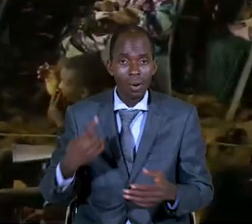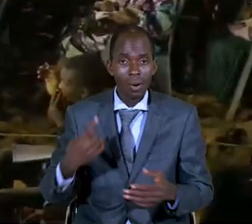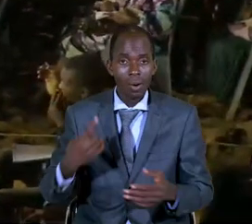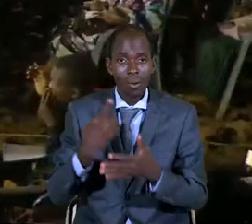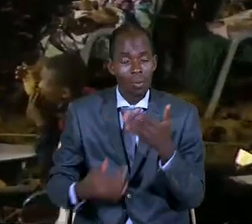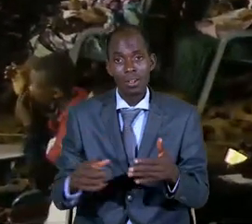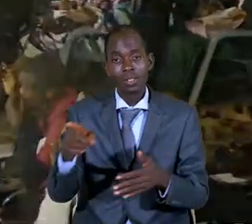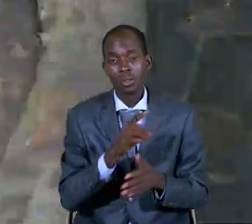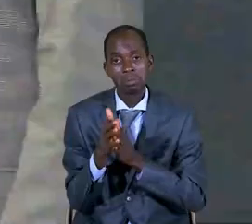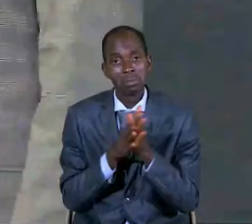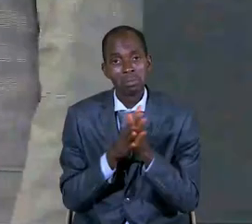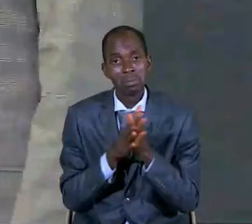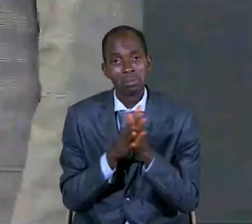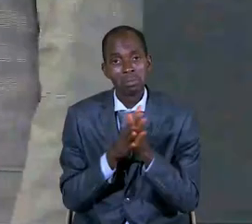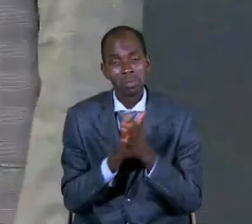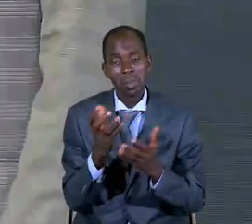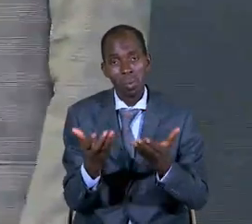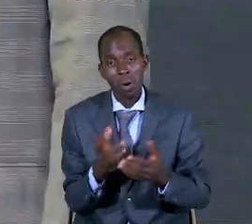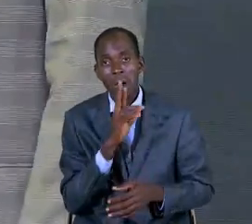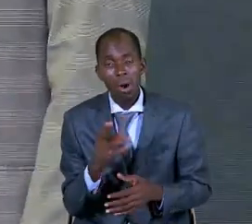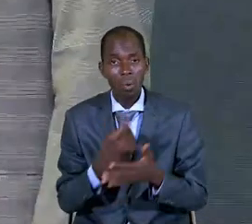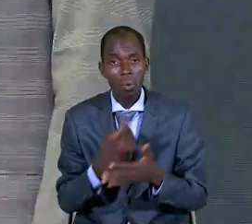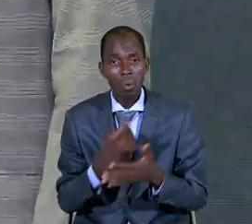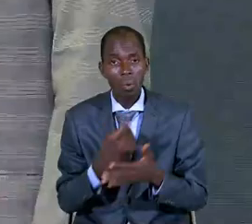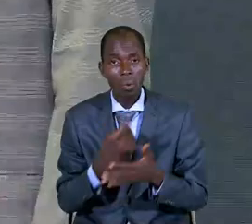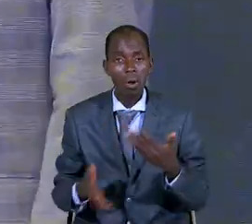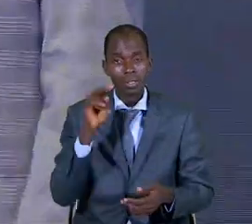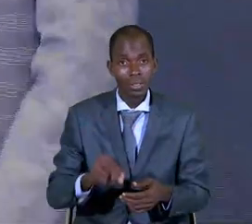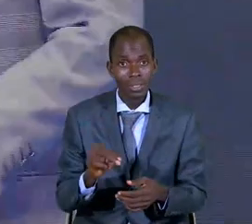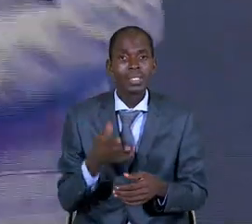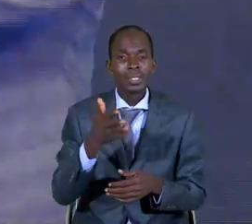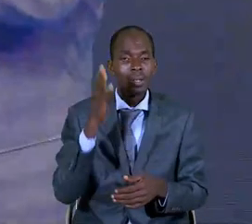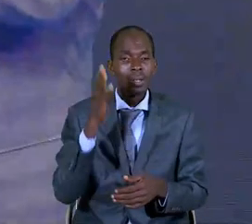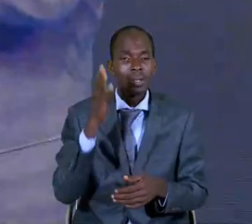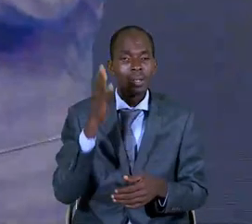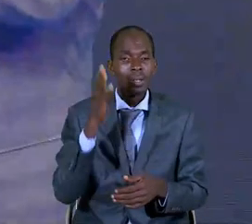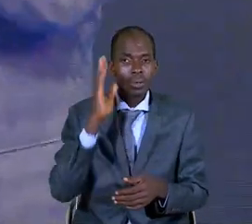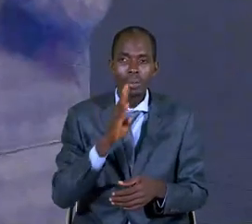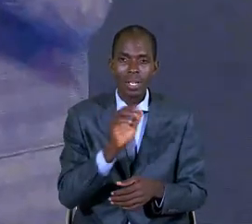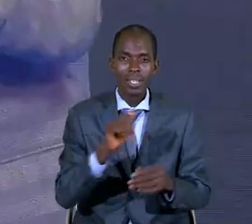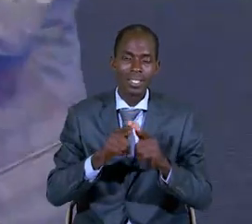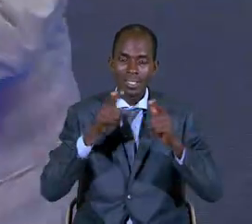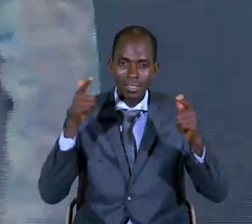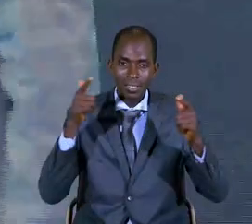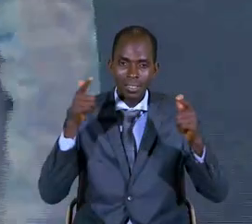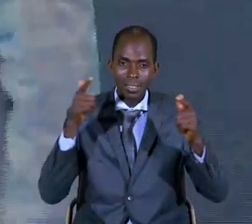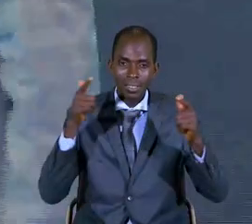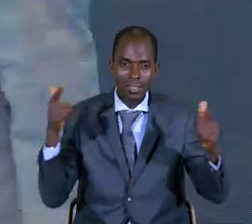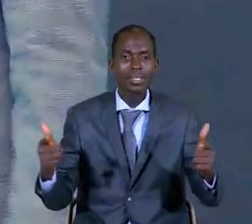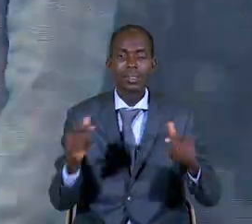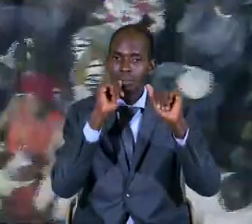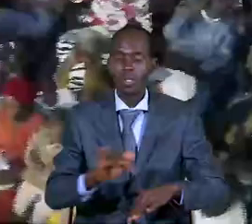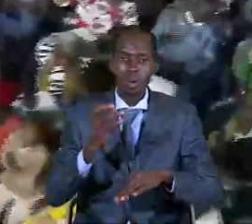desires are, whatever your demands are, there'll be a demonstration from heaven upon your life